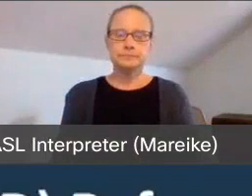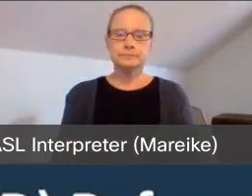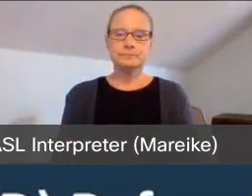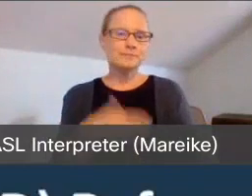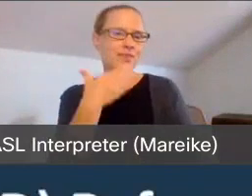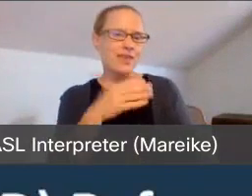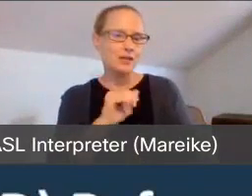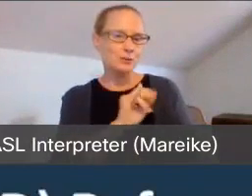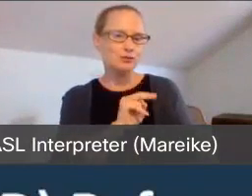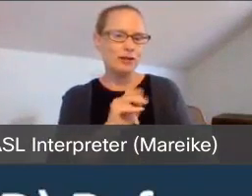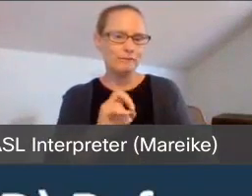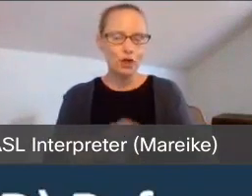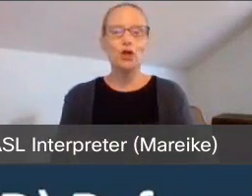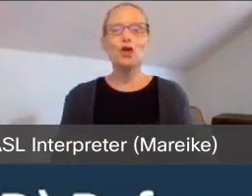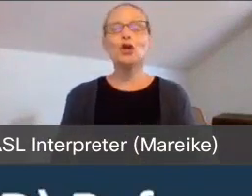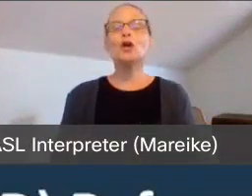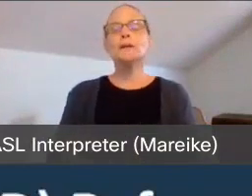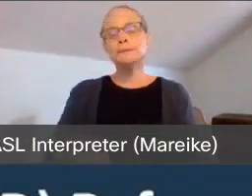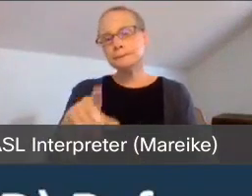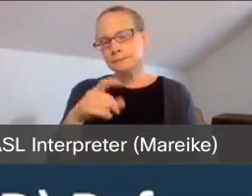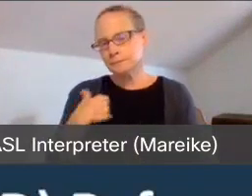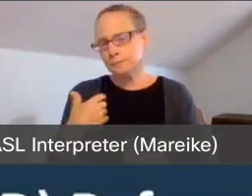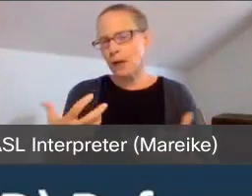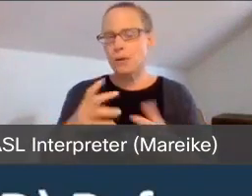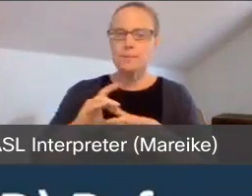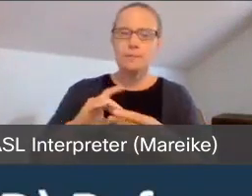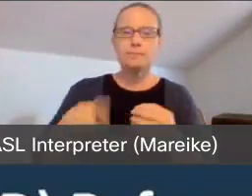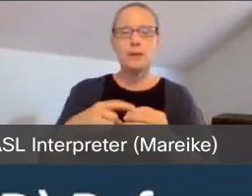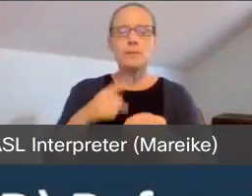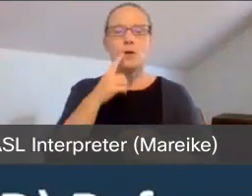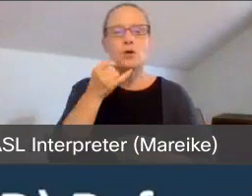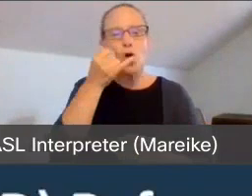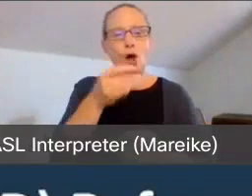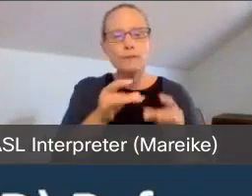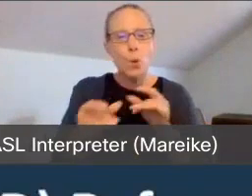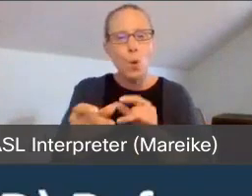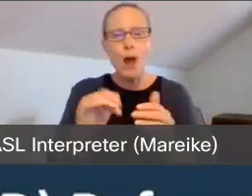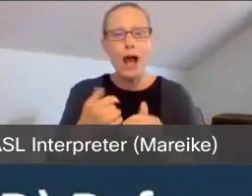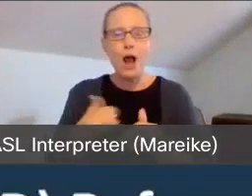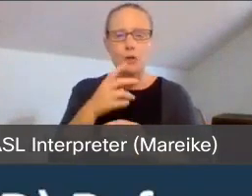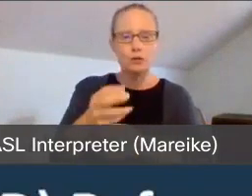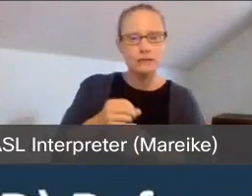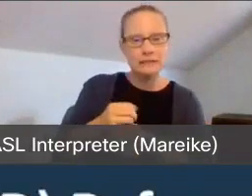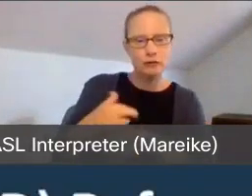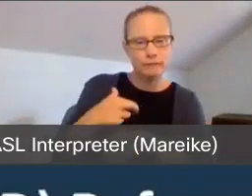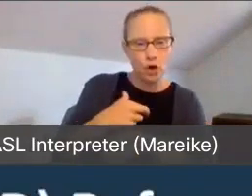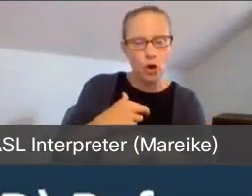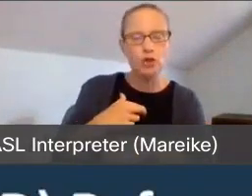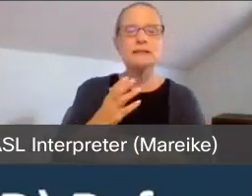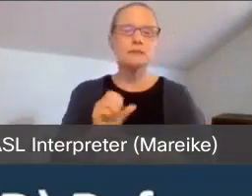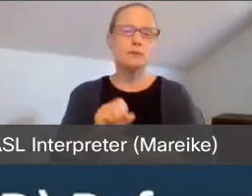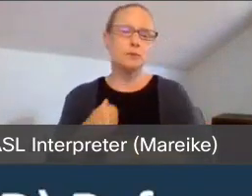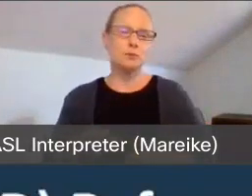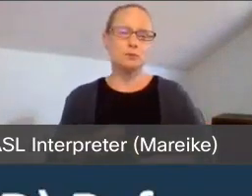Thanks, Jennifer. I wanted to talk to you guys about our call flow, the way that we receive our referrals, and some of the work that we do